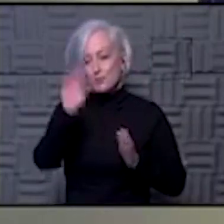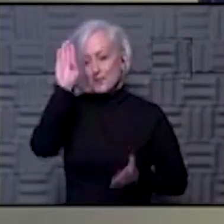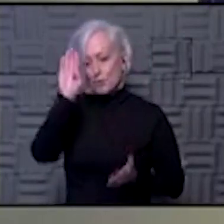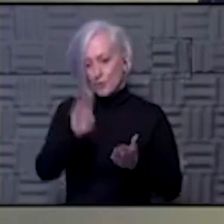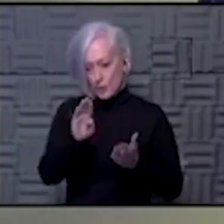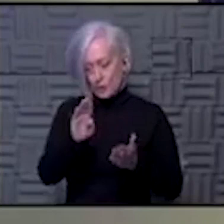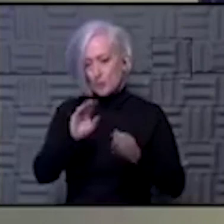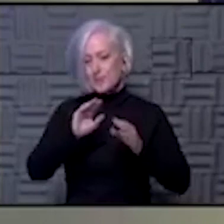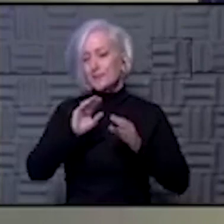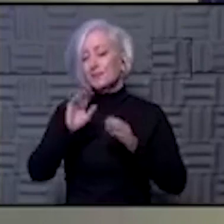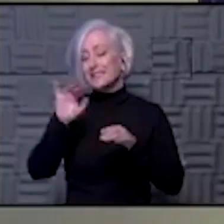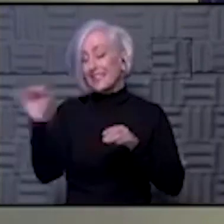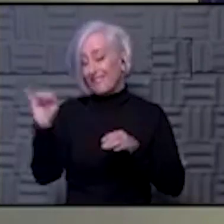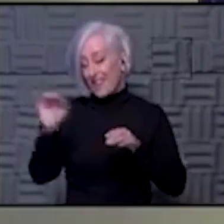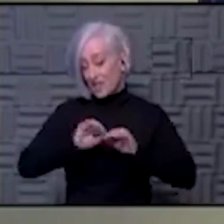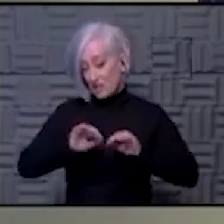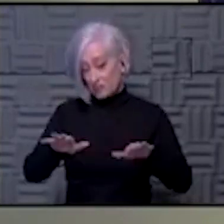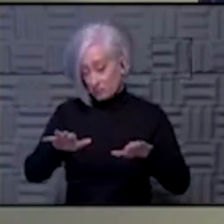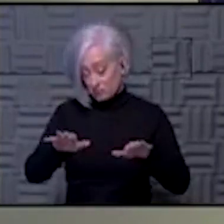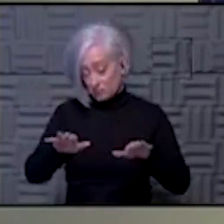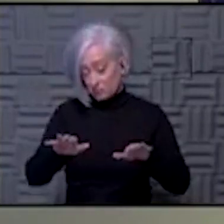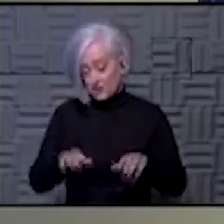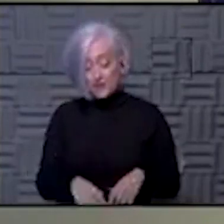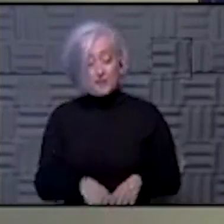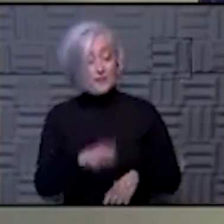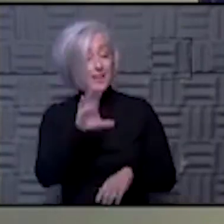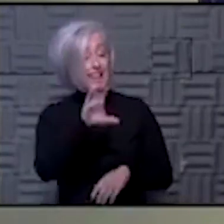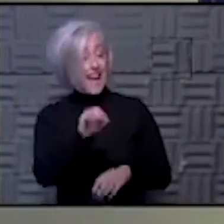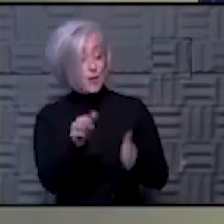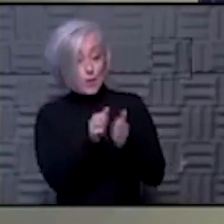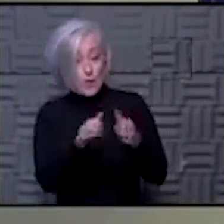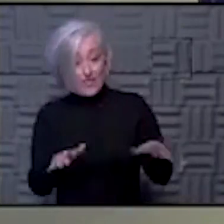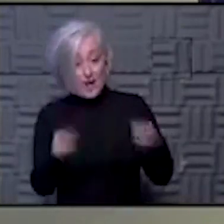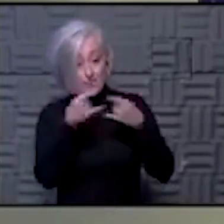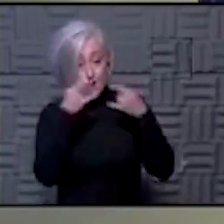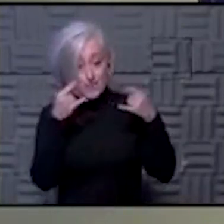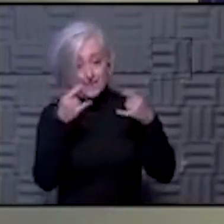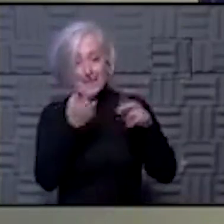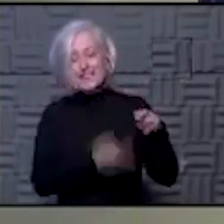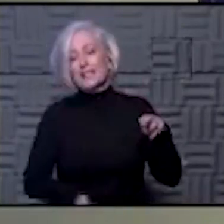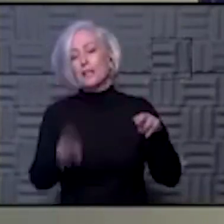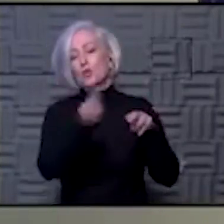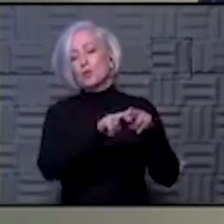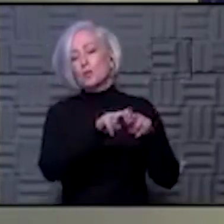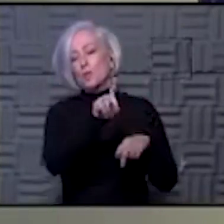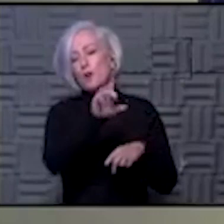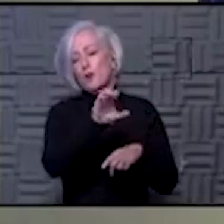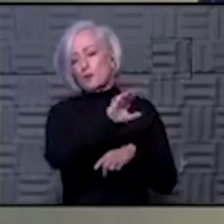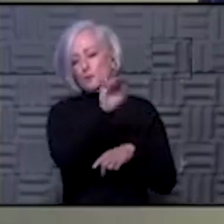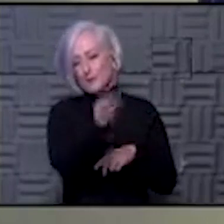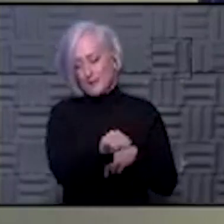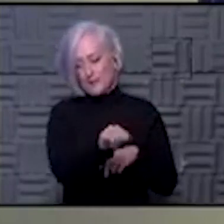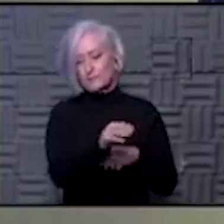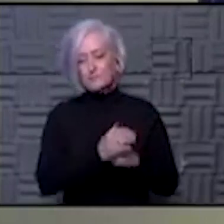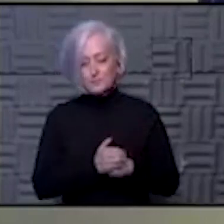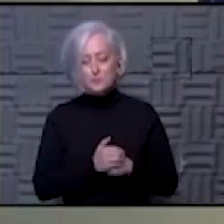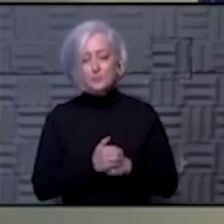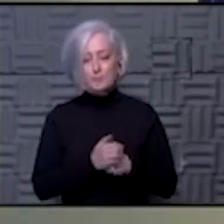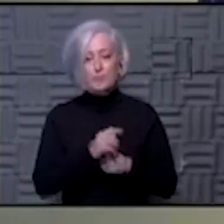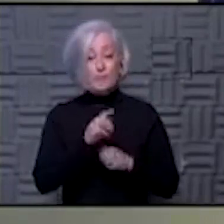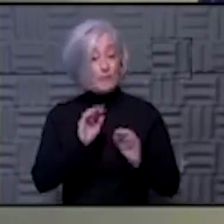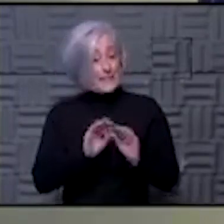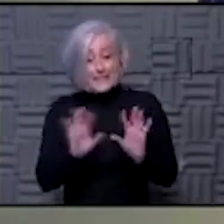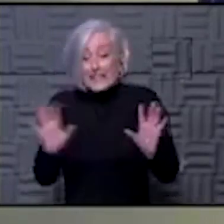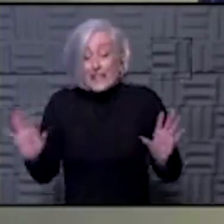counties that did not have a mask mandate, there was a 100% increase. It's clear. And I keep